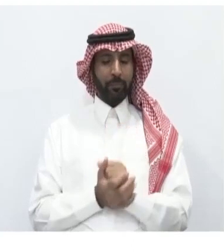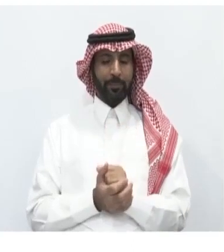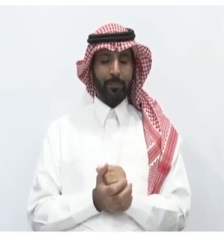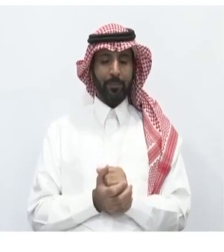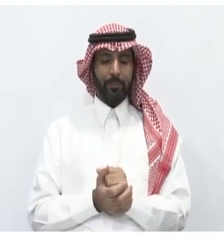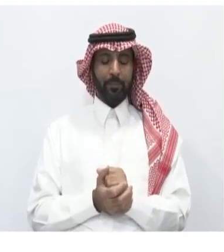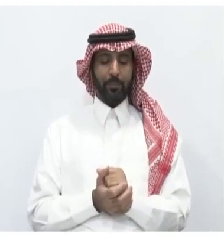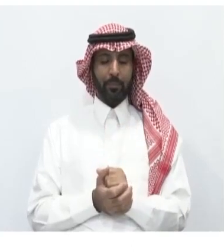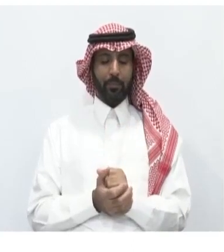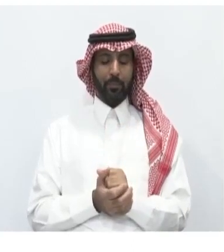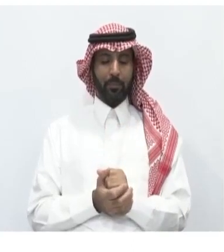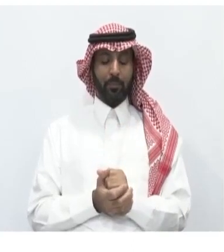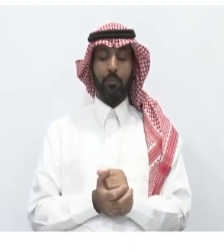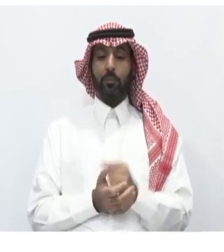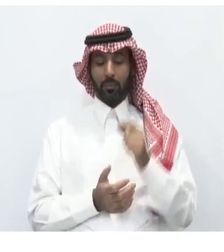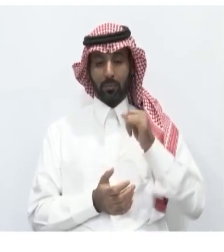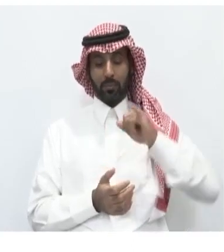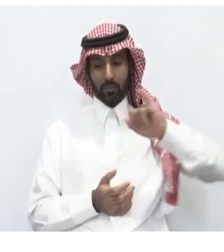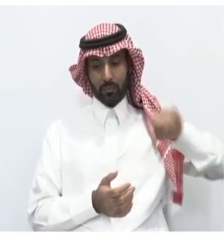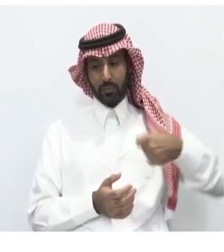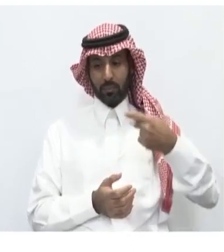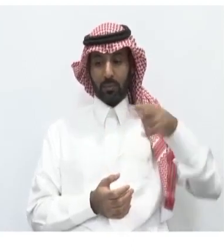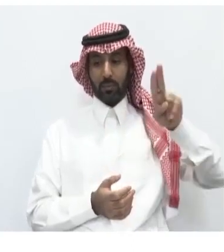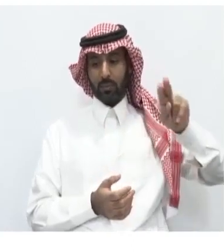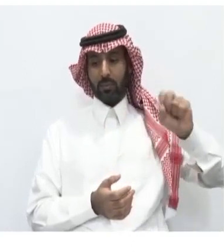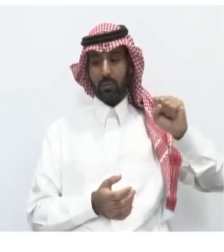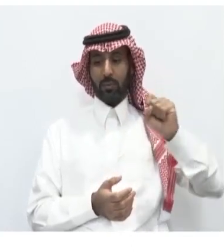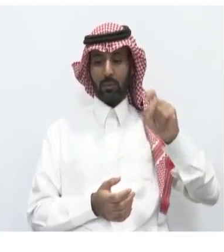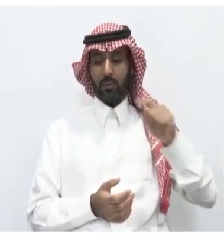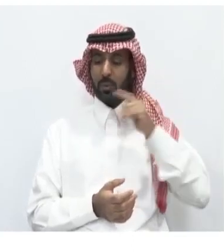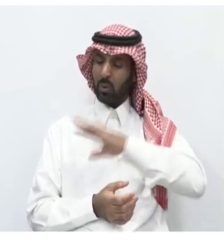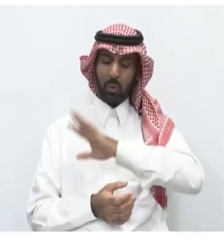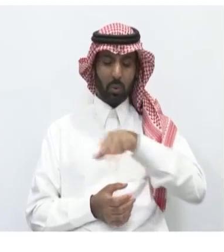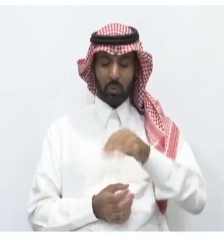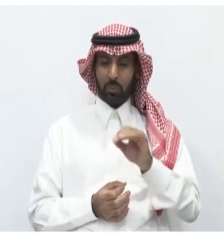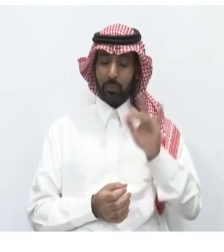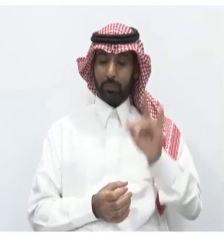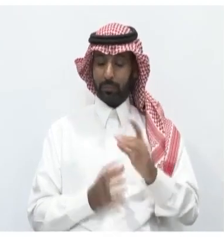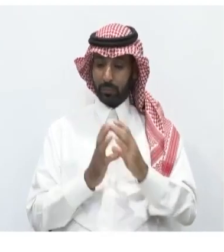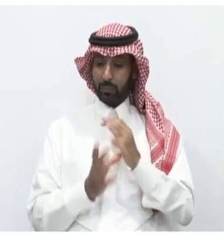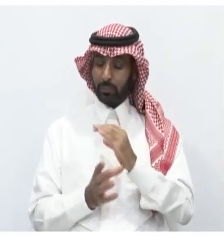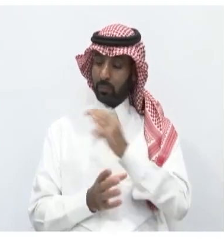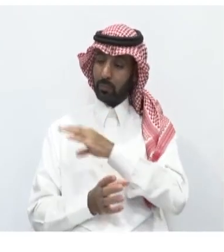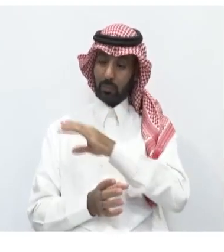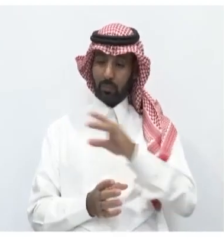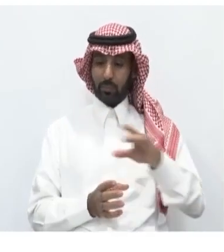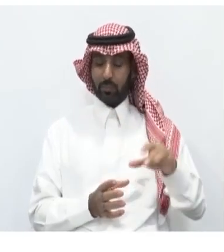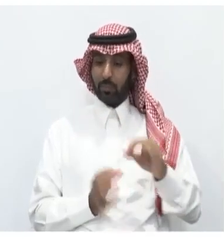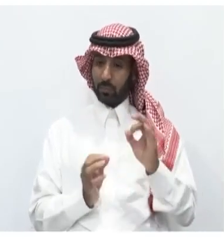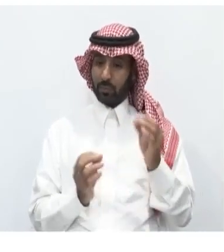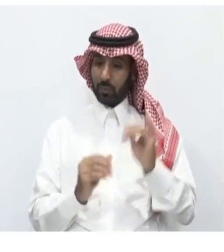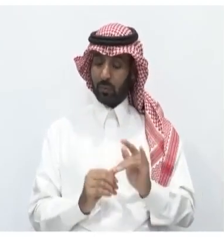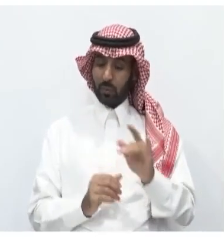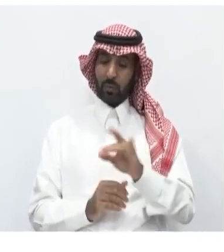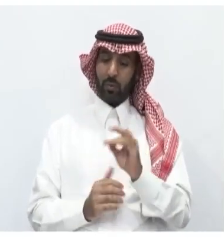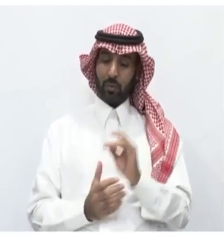quite enough? Yes, there were just enough seats on the bus for all of us. Every seat was